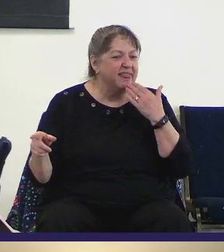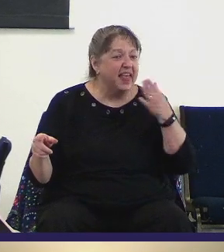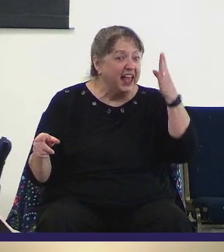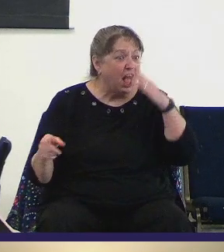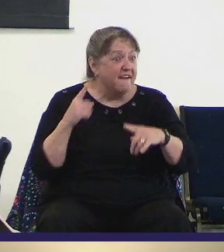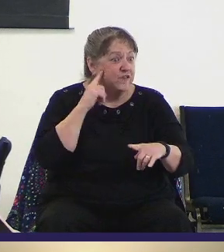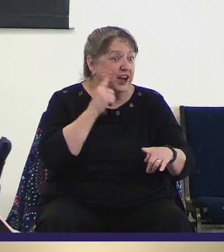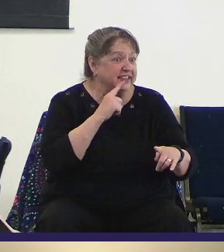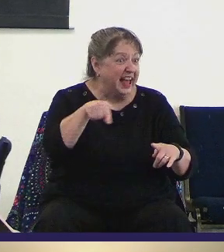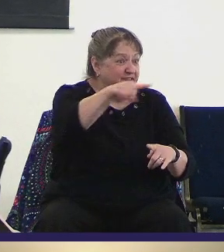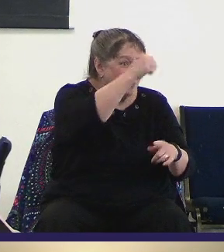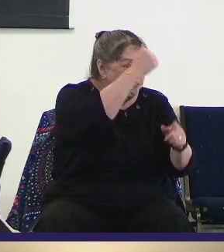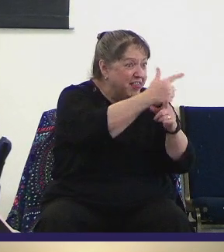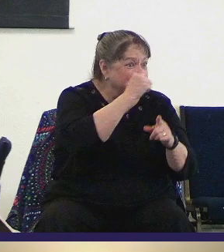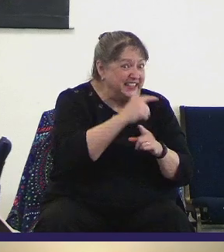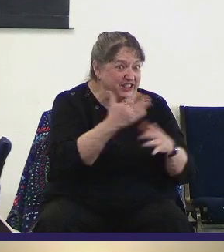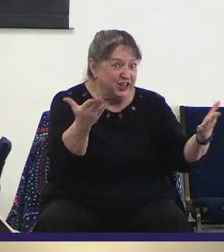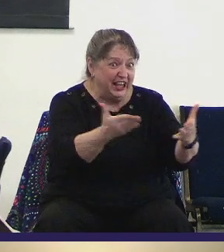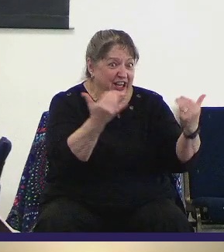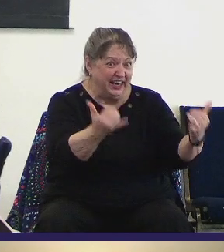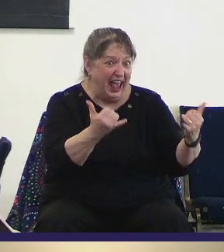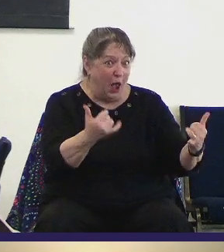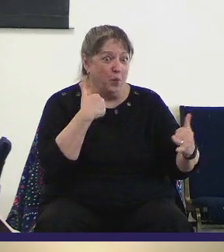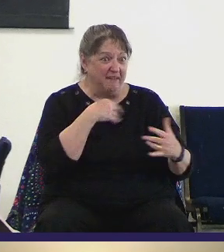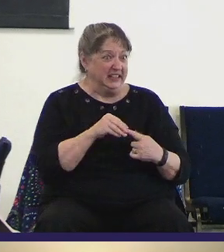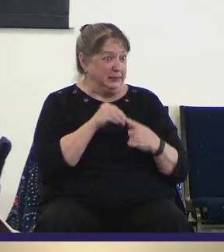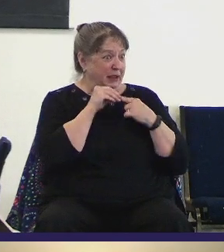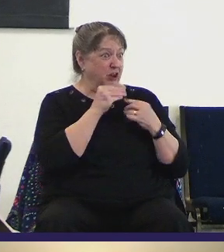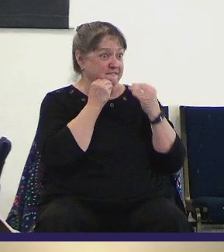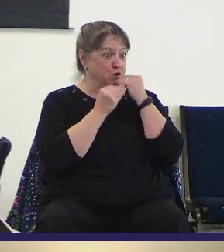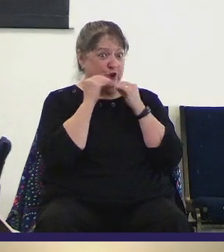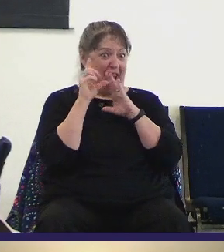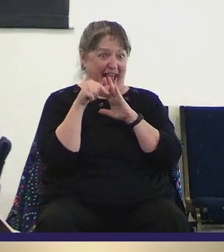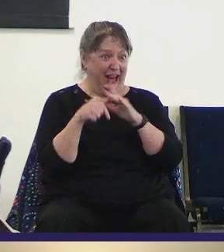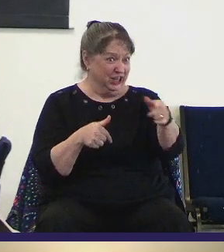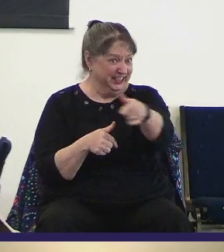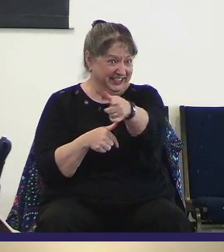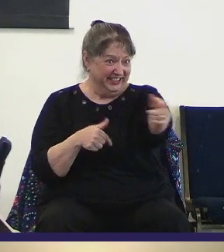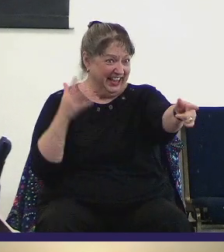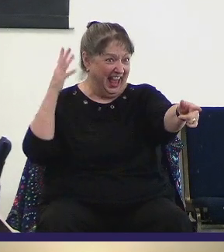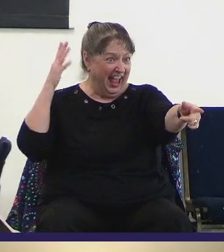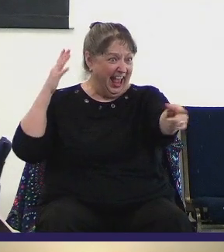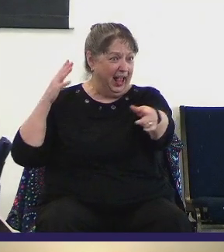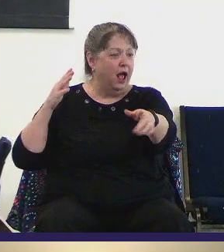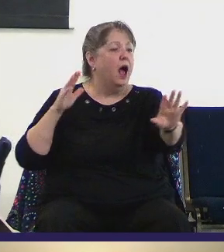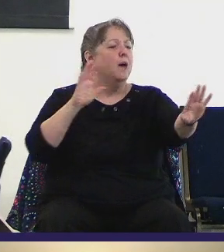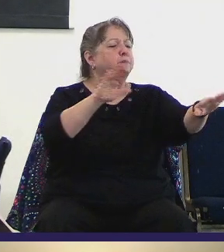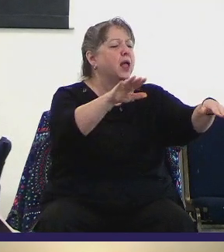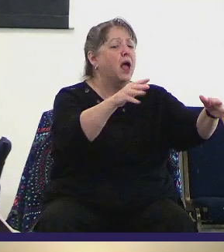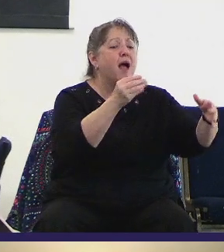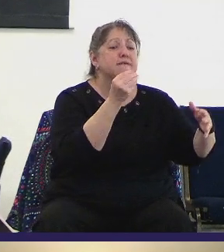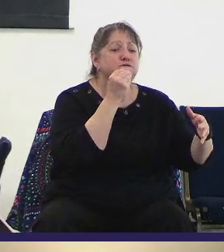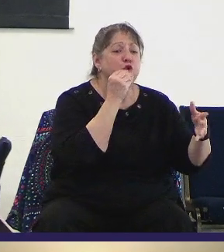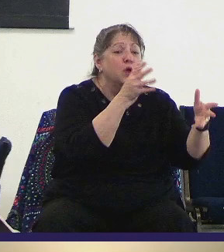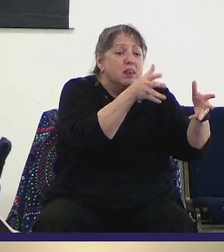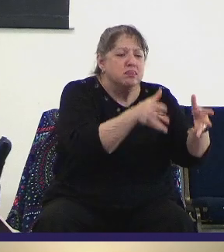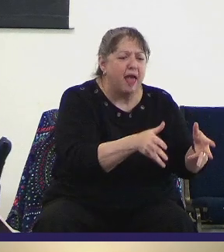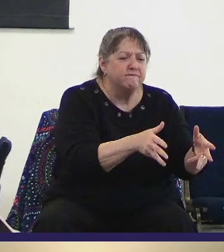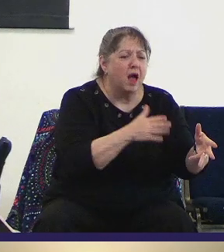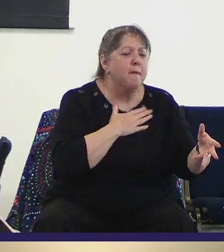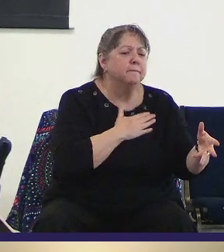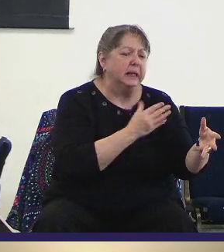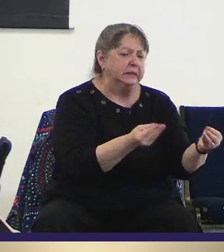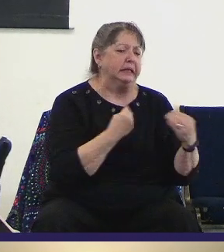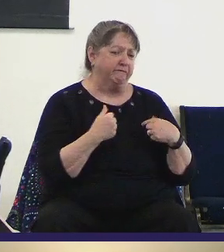deaf group brothers and sisters here today. They have a special food thing going on today. Wow. Yeah, if anything's left over, I live right on across the side here,